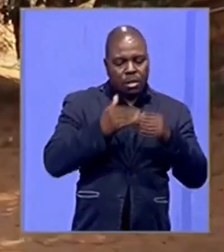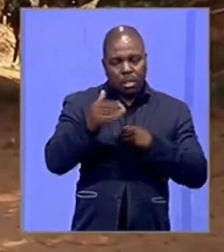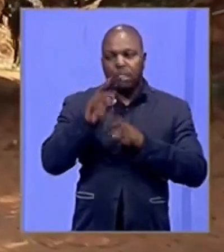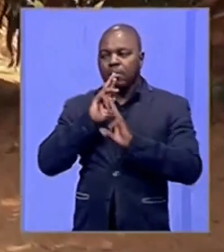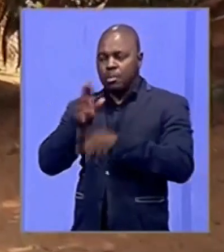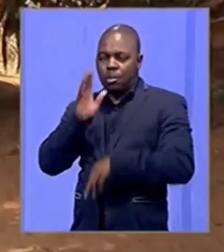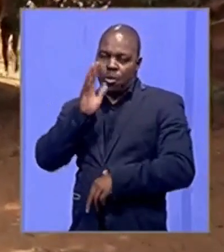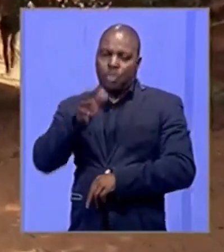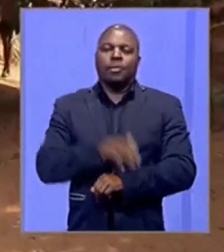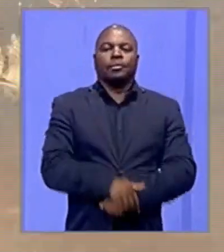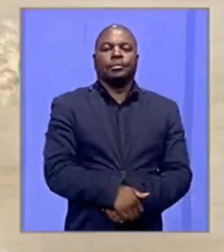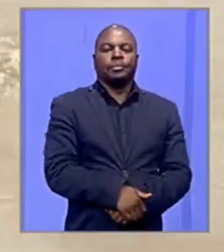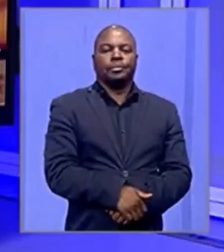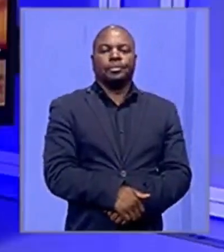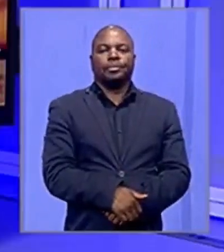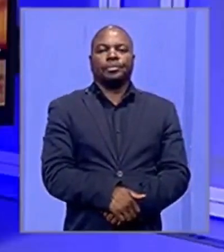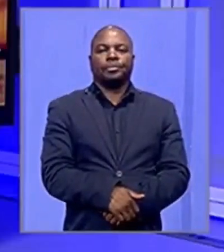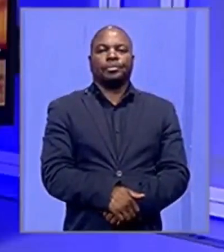tsamaya.